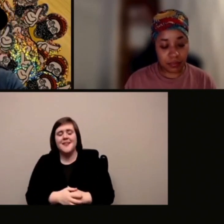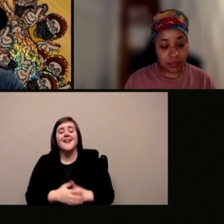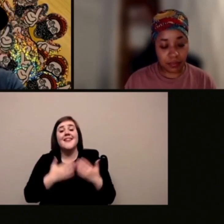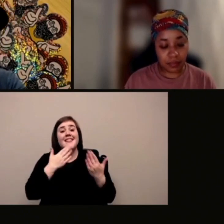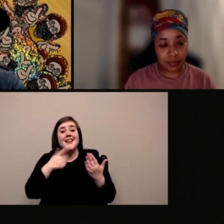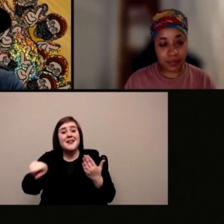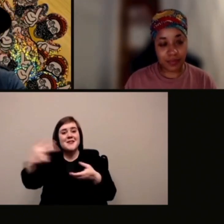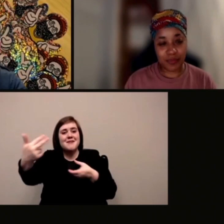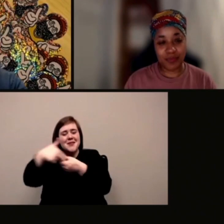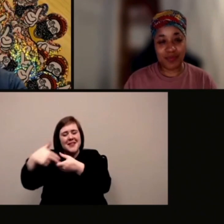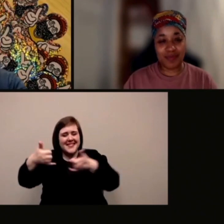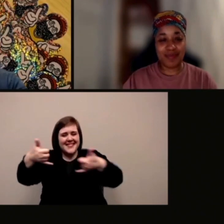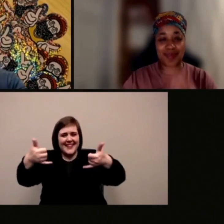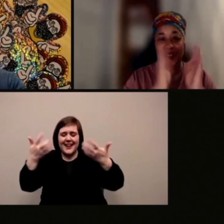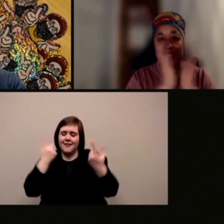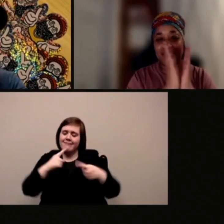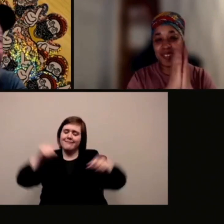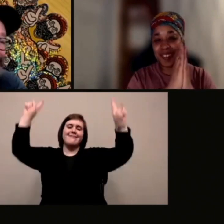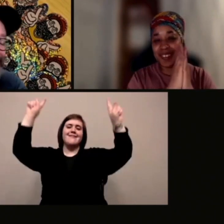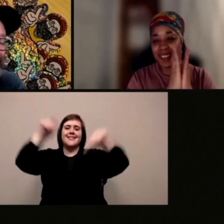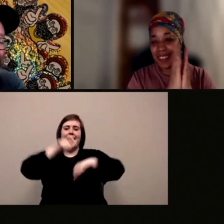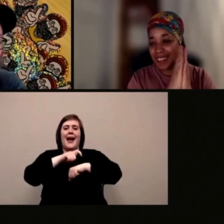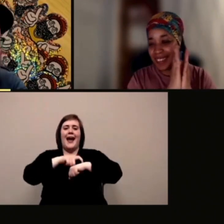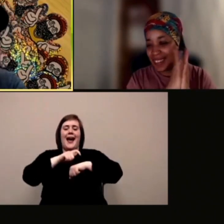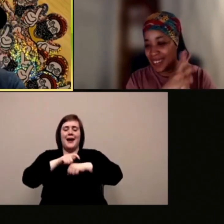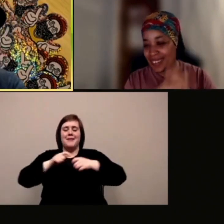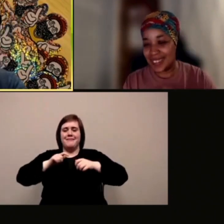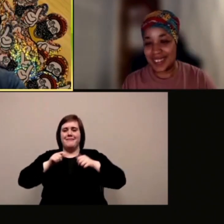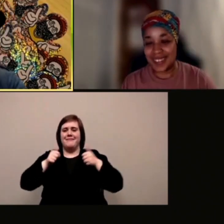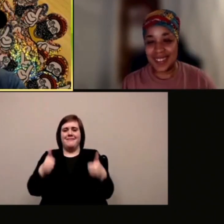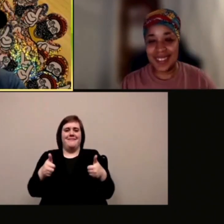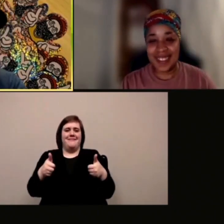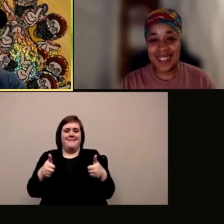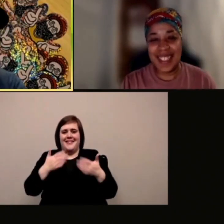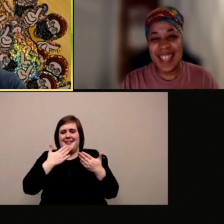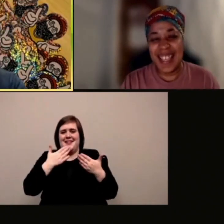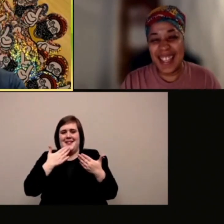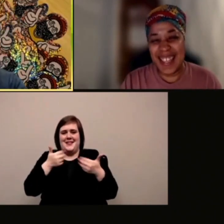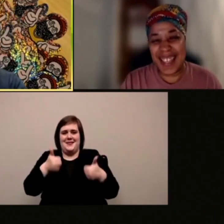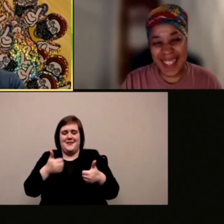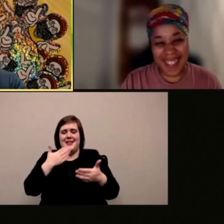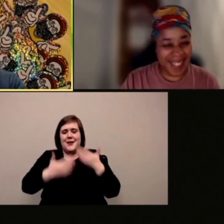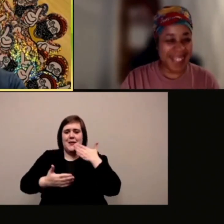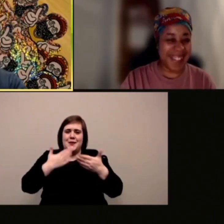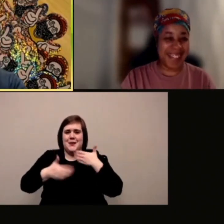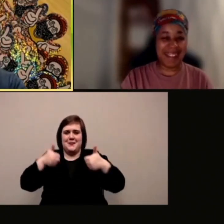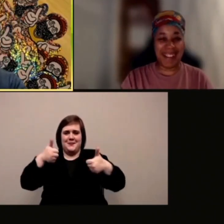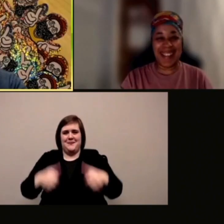joining us. We made our time. Leon, Thank you, everybody. Thank you.